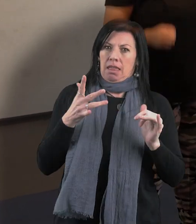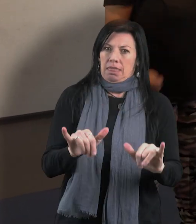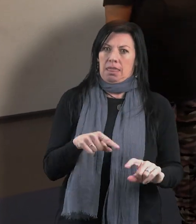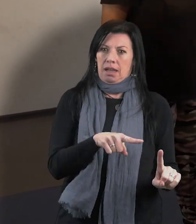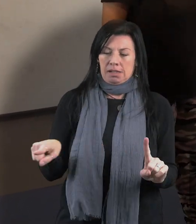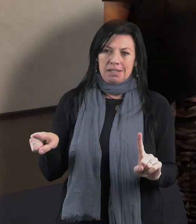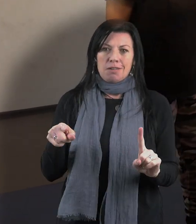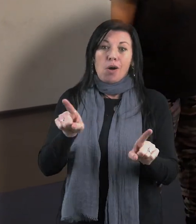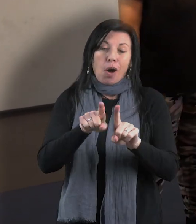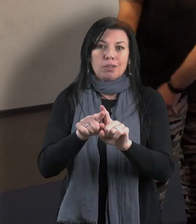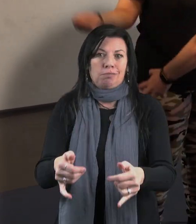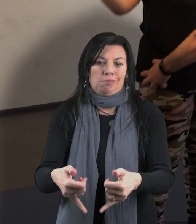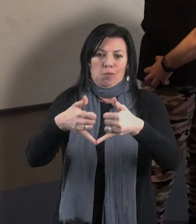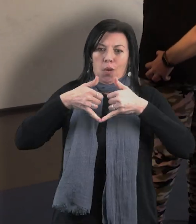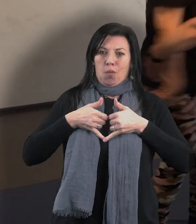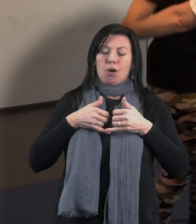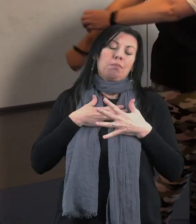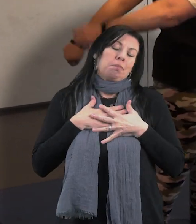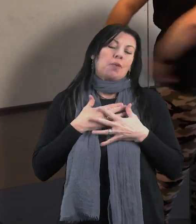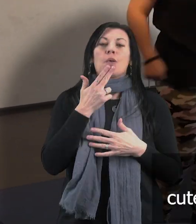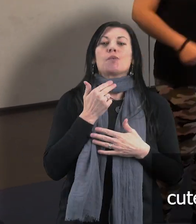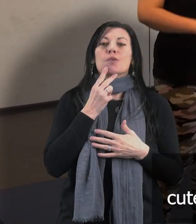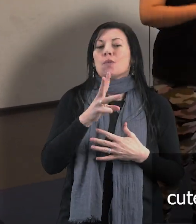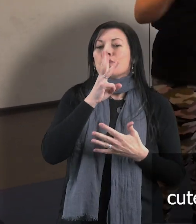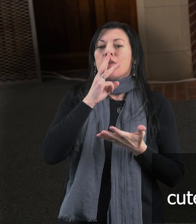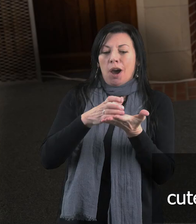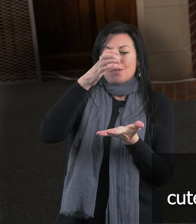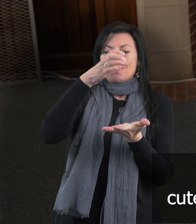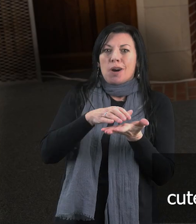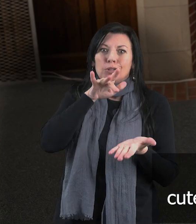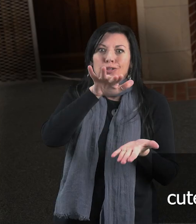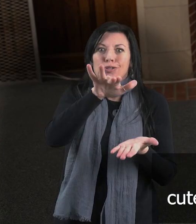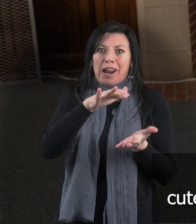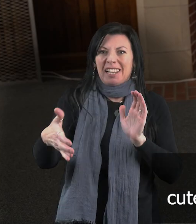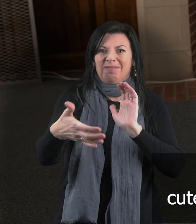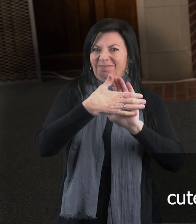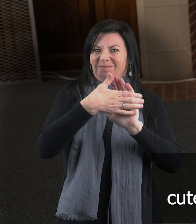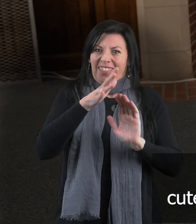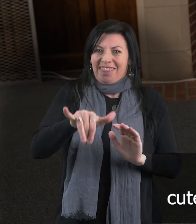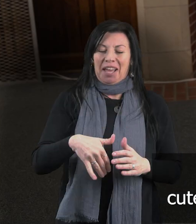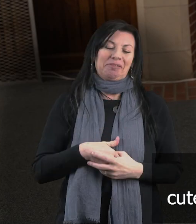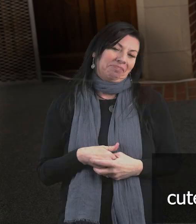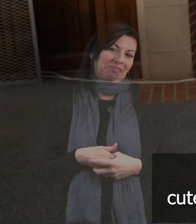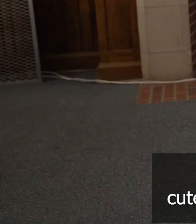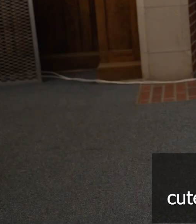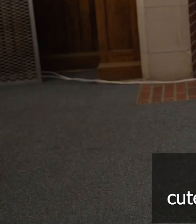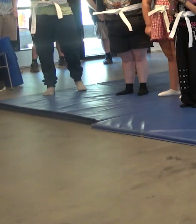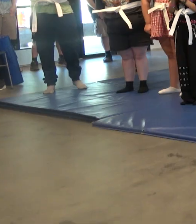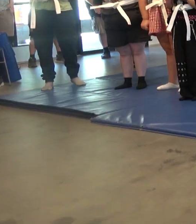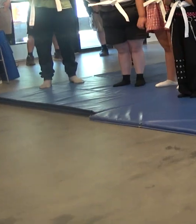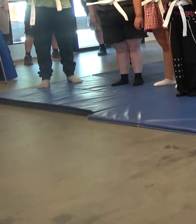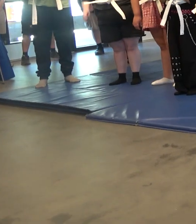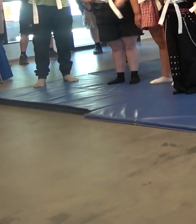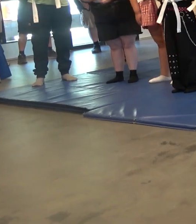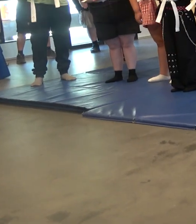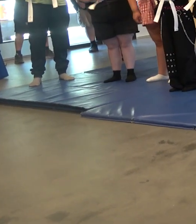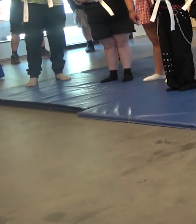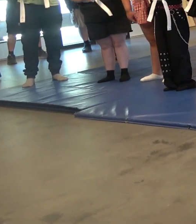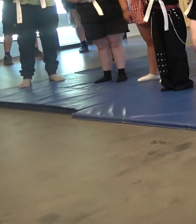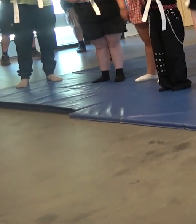more tactile. And I got an award, and it was a cute little water bottle with a dragon on it. Campers in